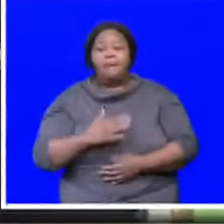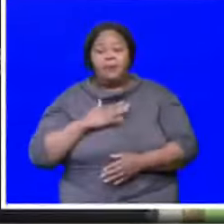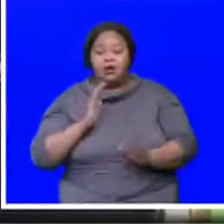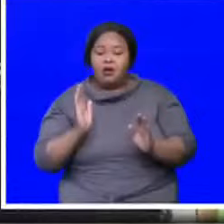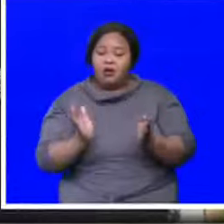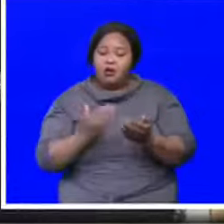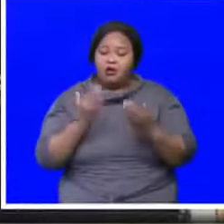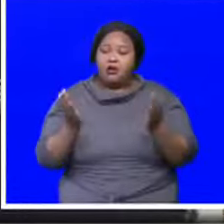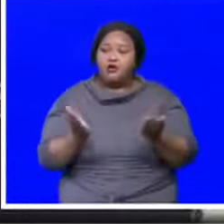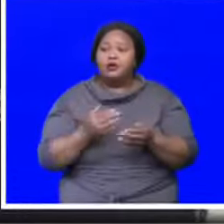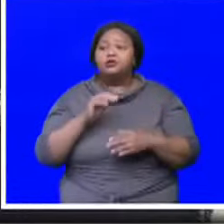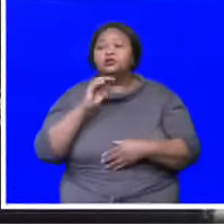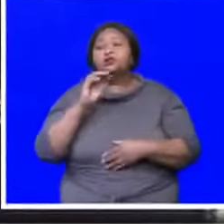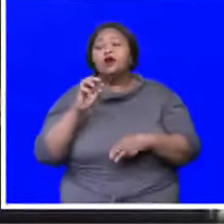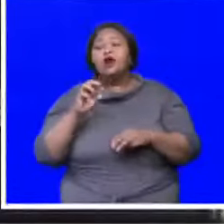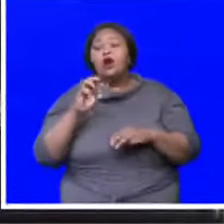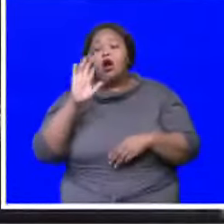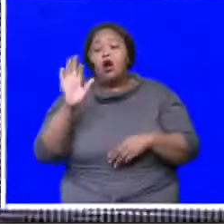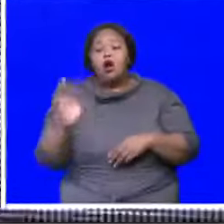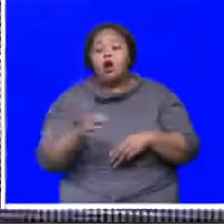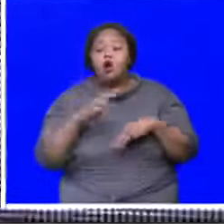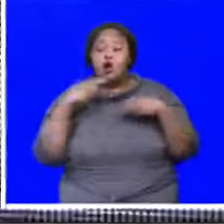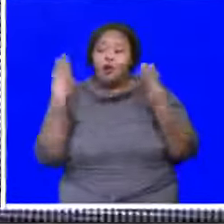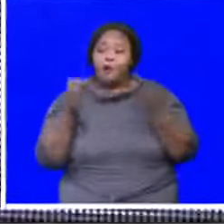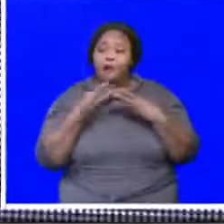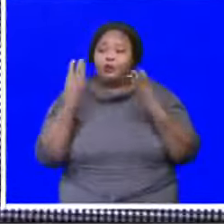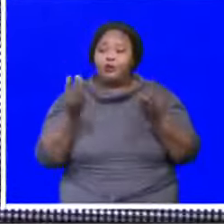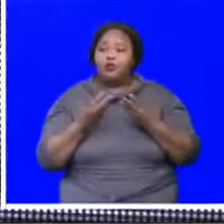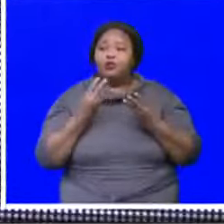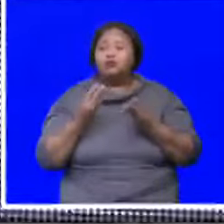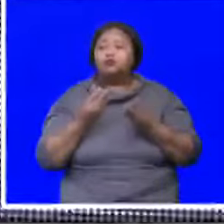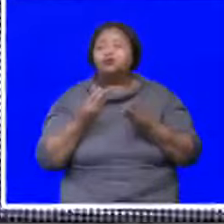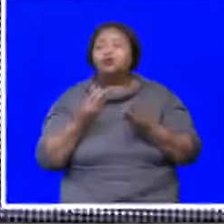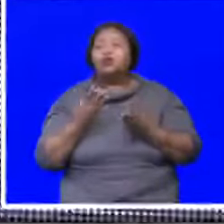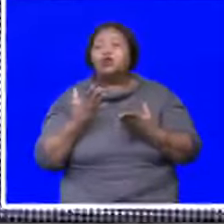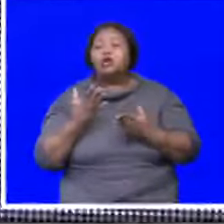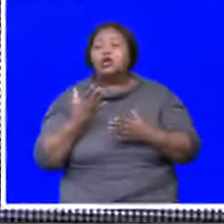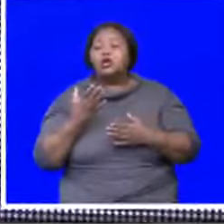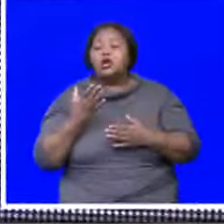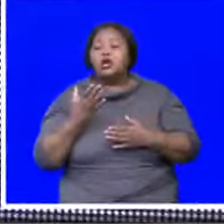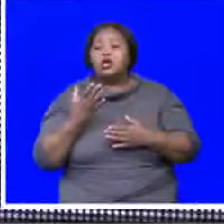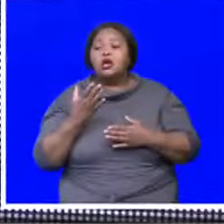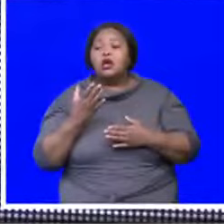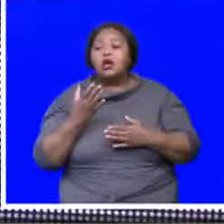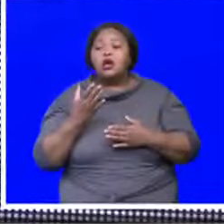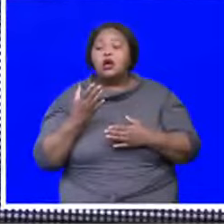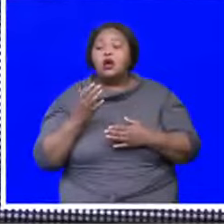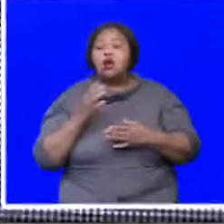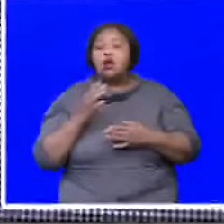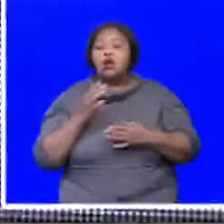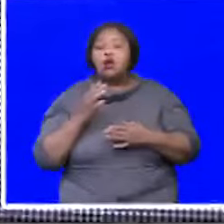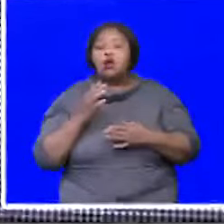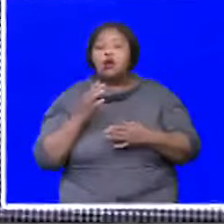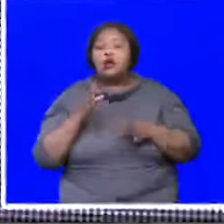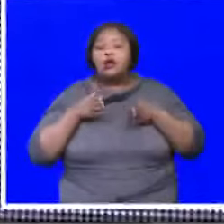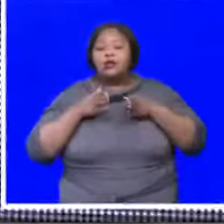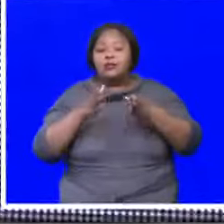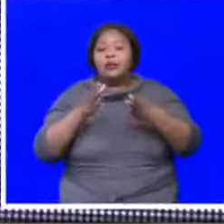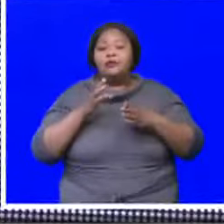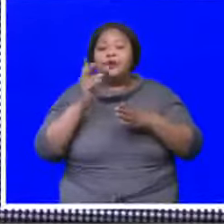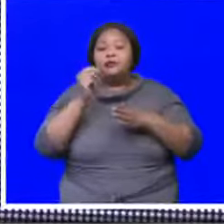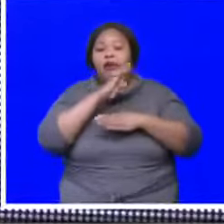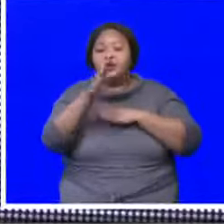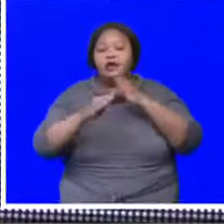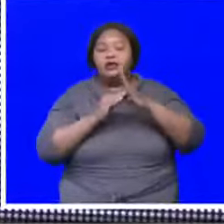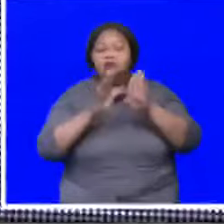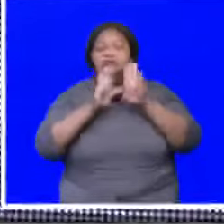to make use of the museum to learn about the evolution of our currency and share that knowledge